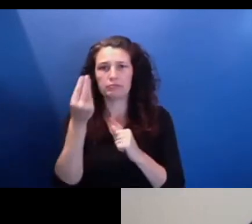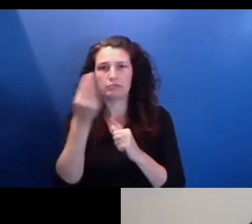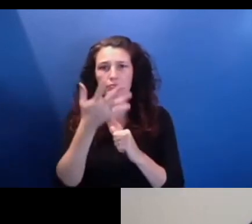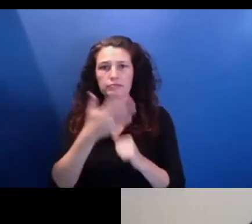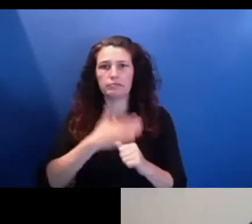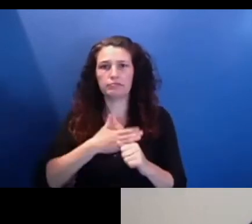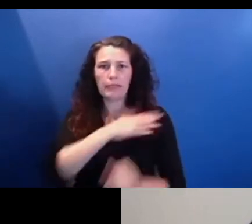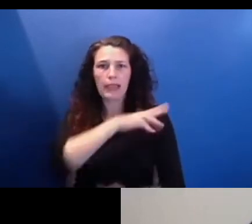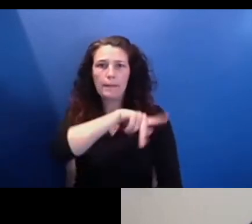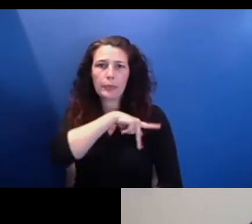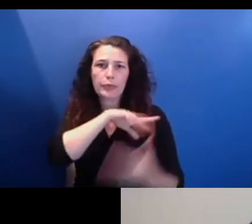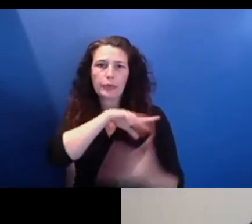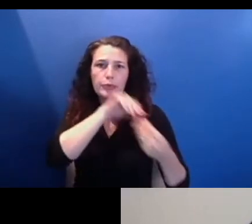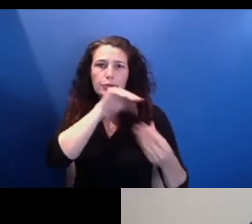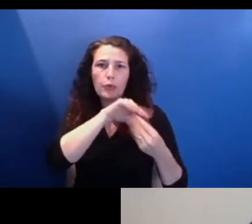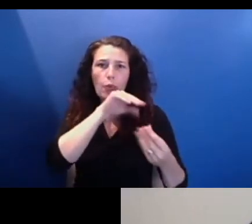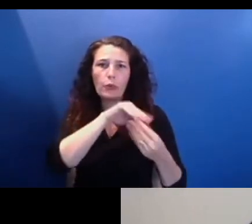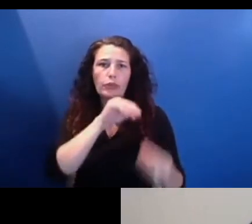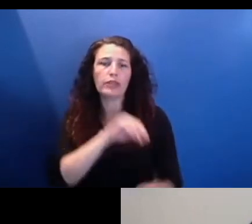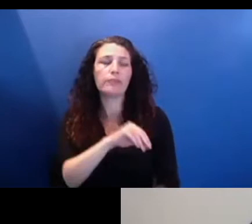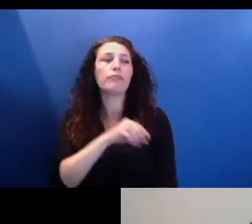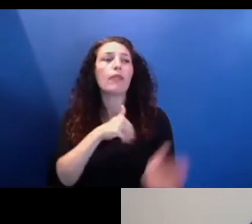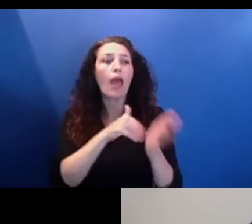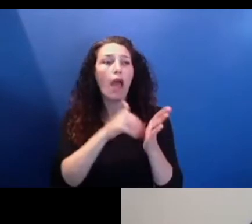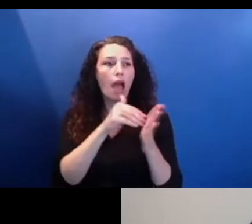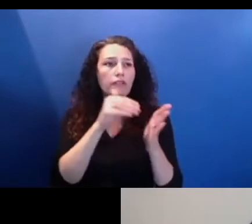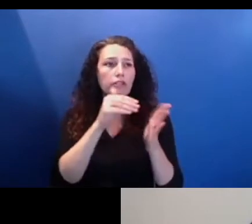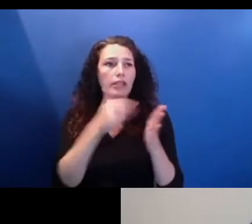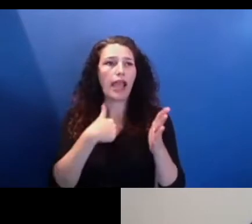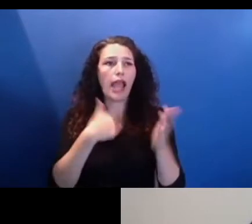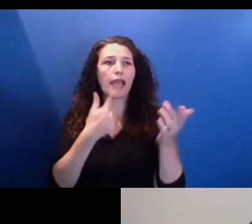personal story, as I've often said,